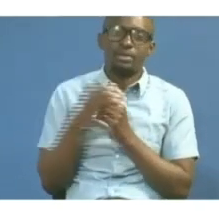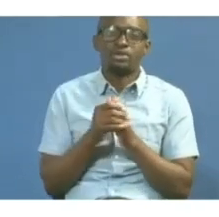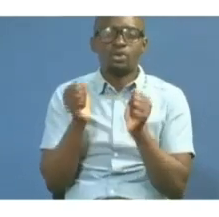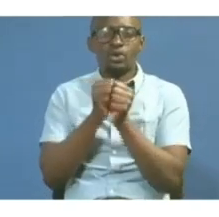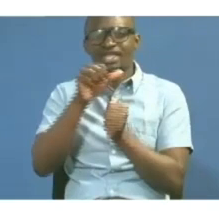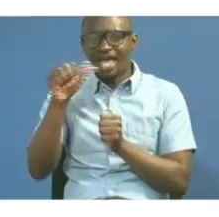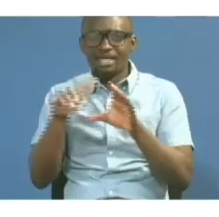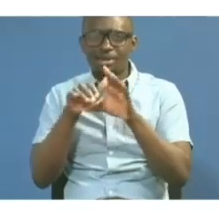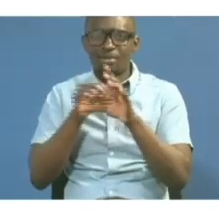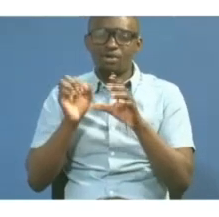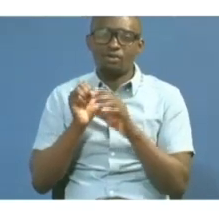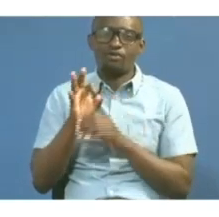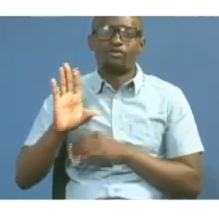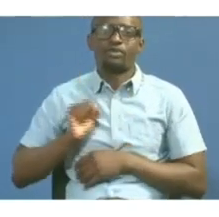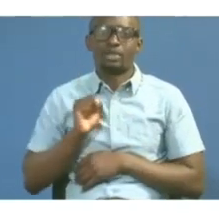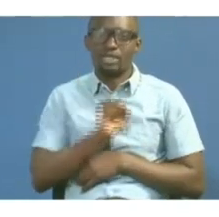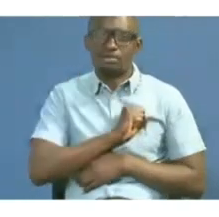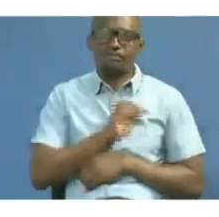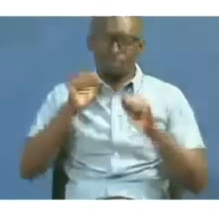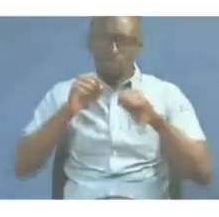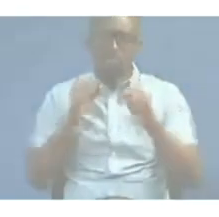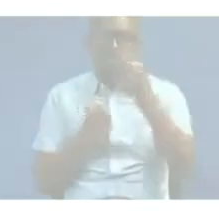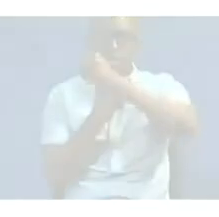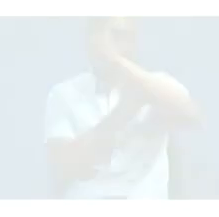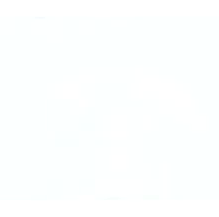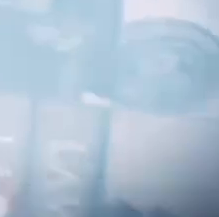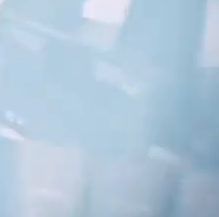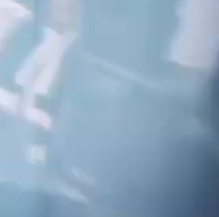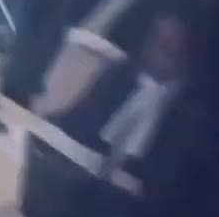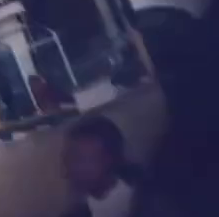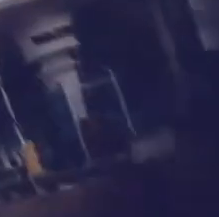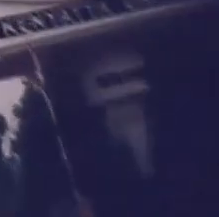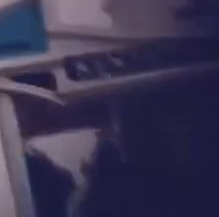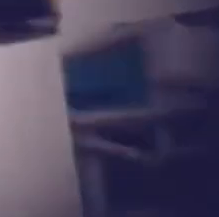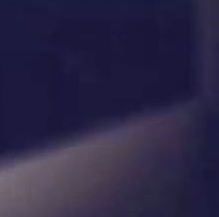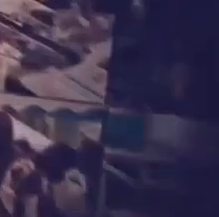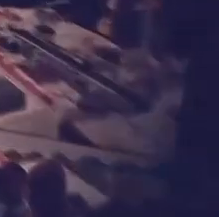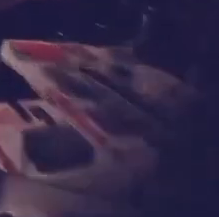there with my other members of staff, and we are ready to support you and to assist you.